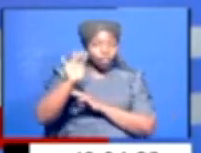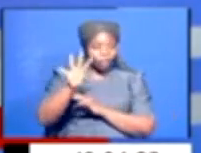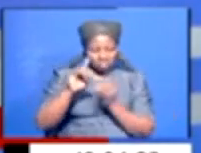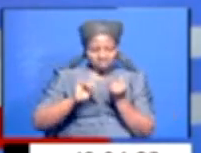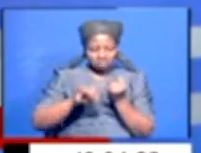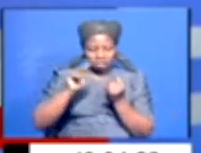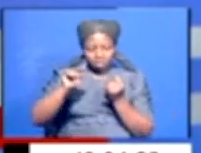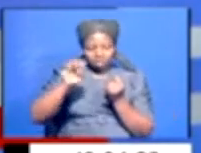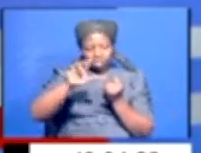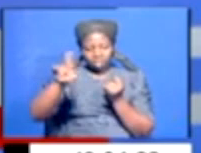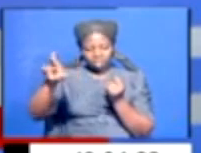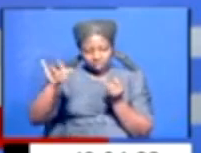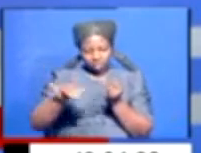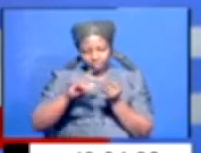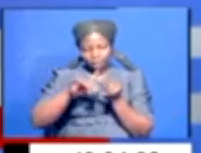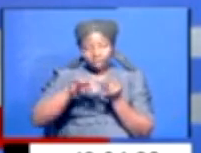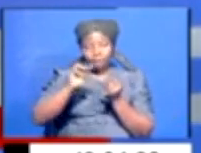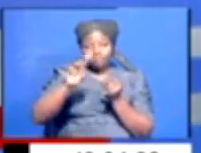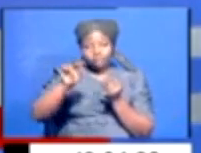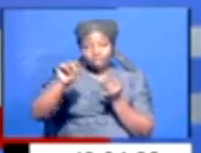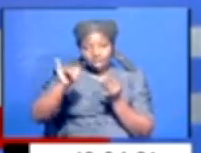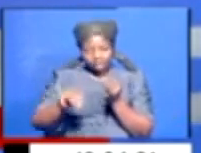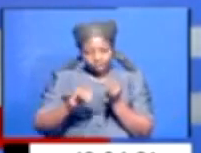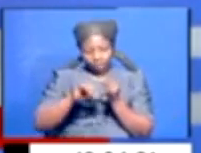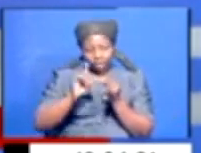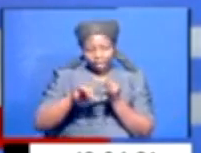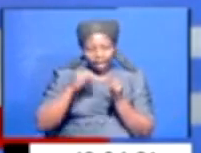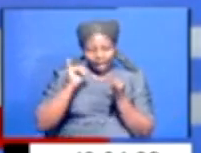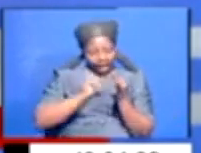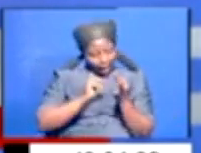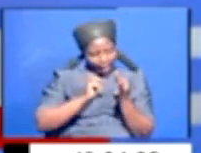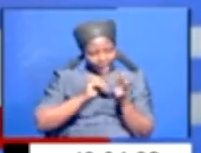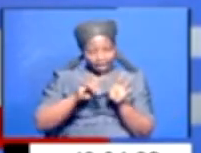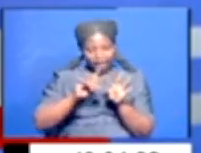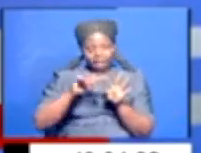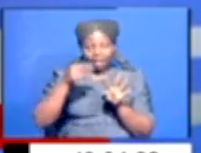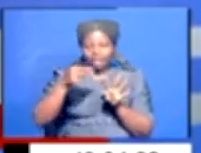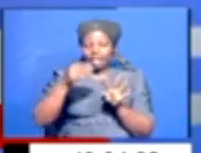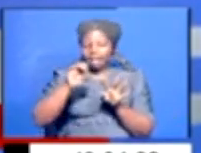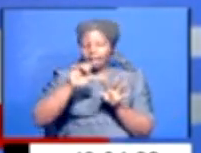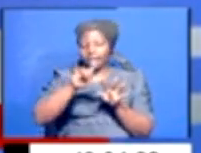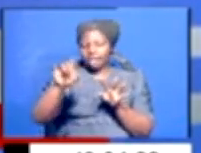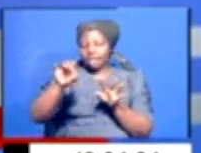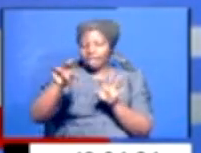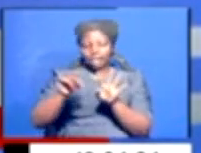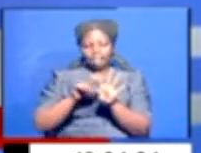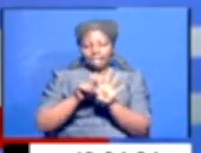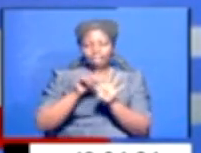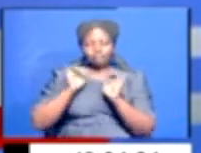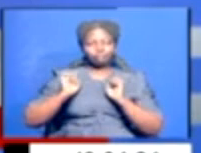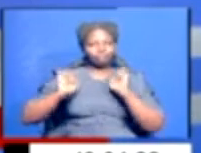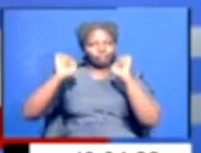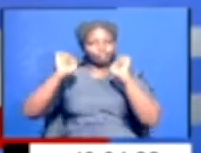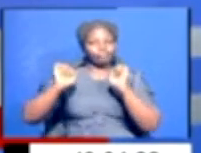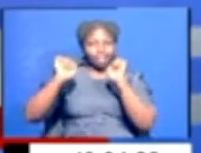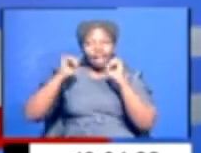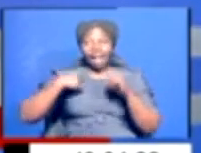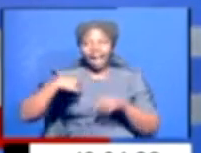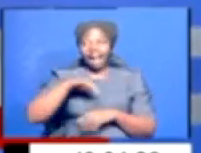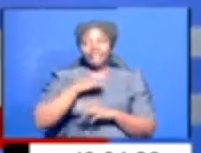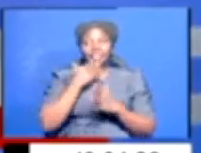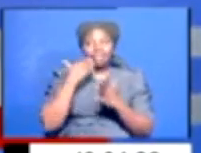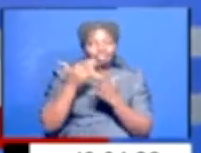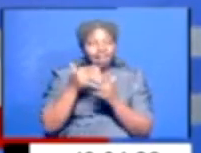I, and Ellen. Ellen is a power lifter. Yes. So we were very grateful for being chosen to represent